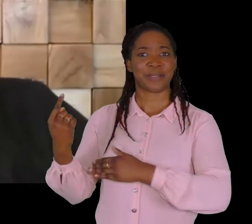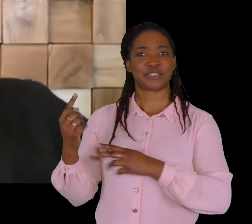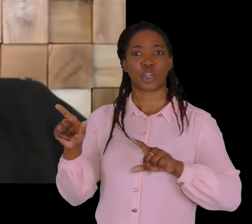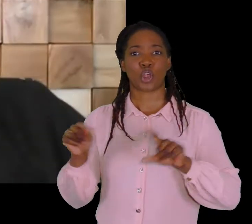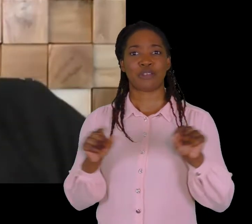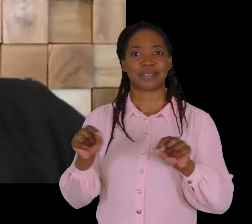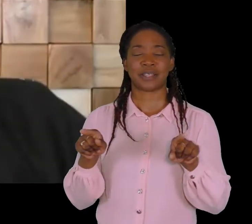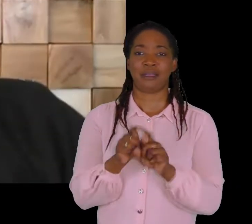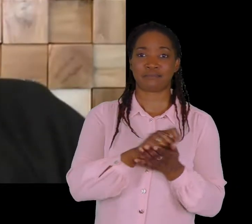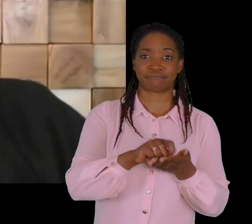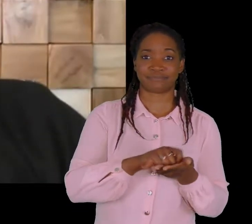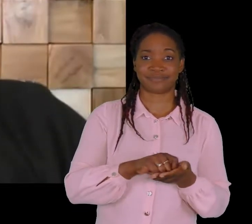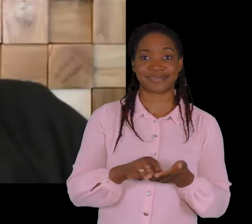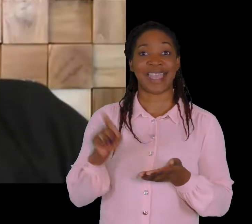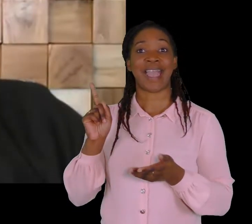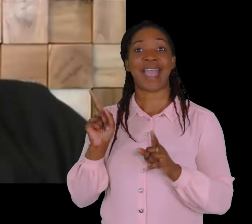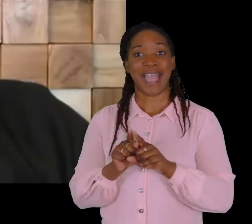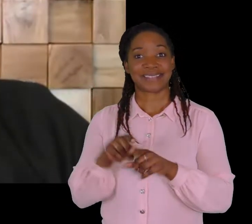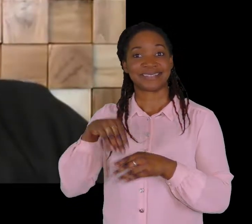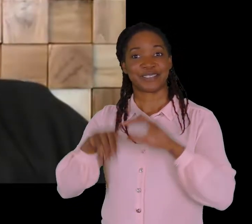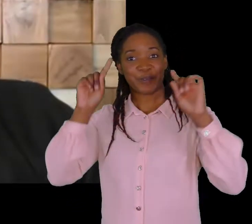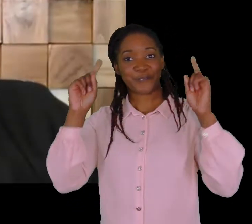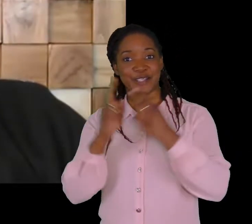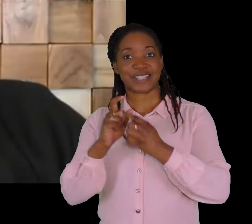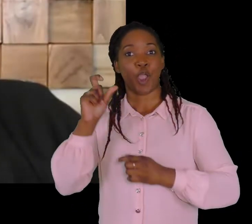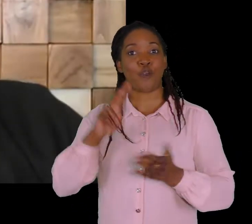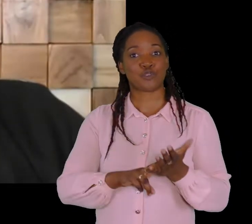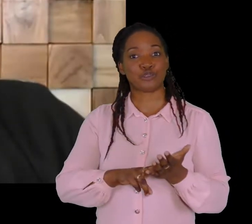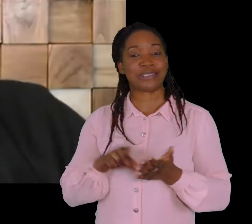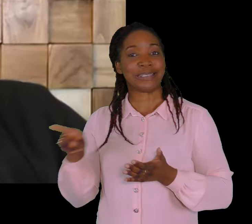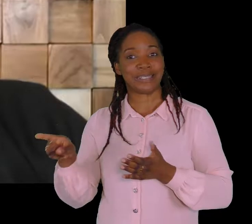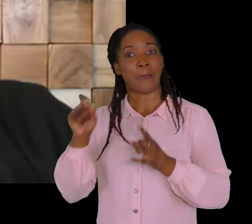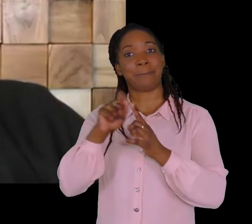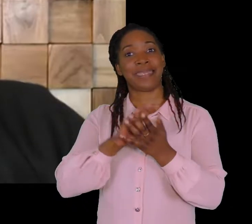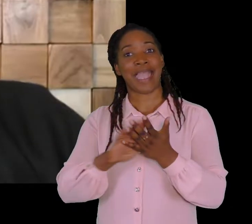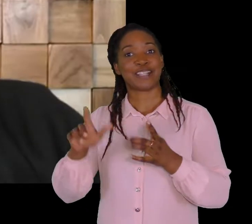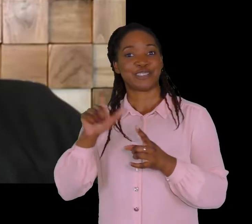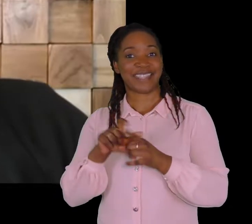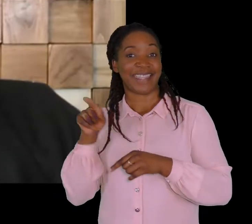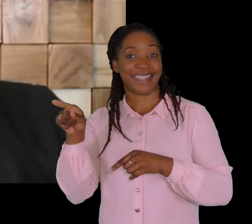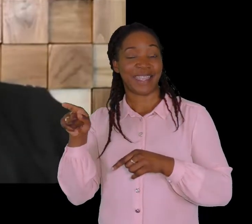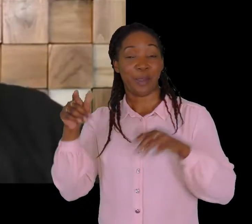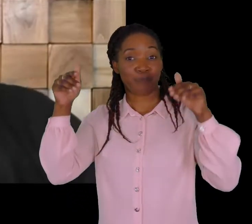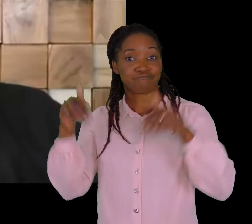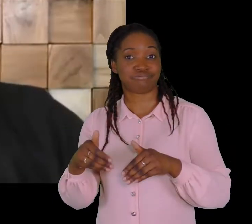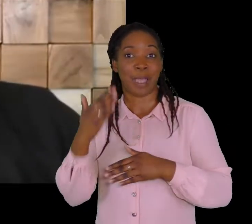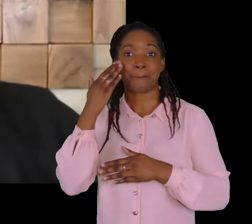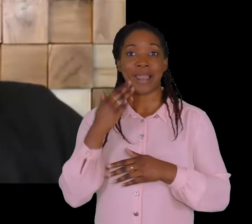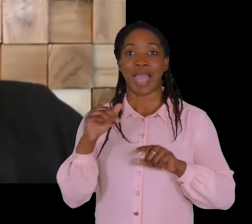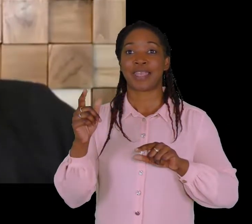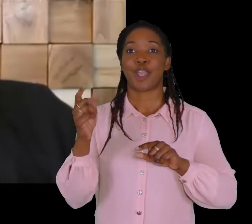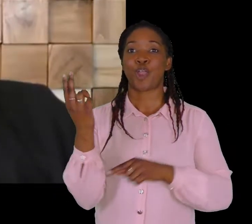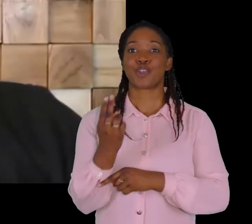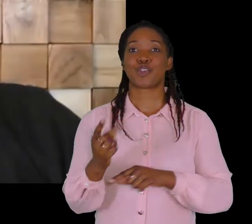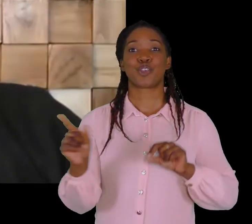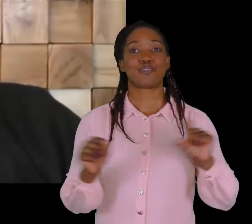independent curator and a writer, and is currently a PhD candidate at Coventry University, where he's actually working on Black curating,